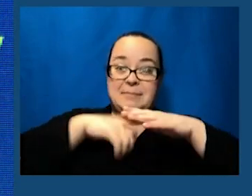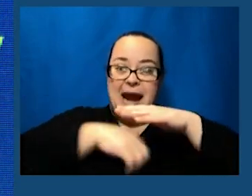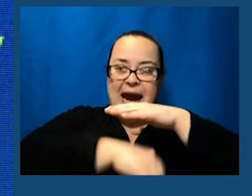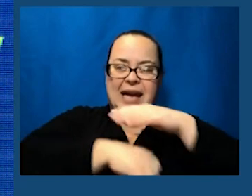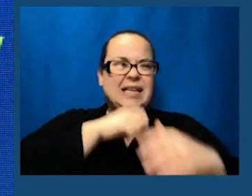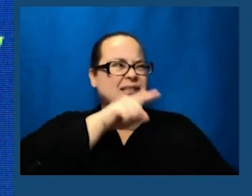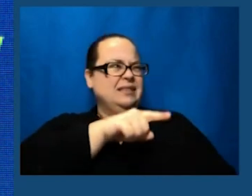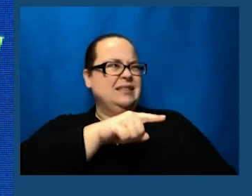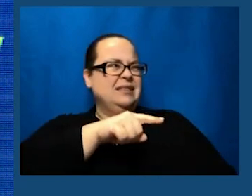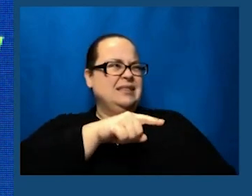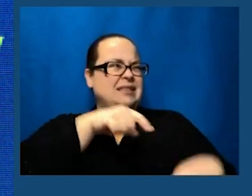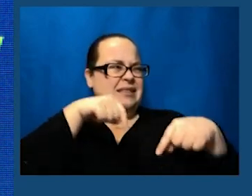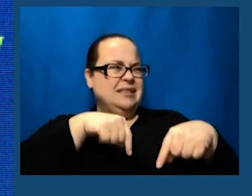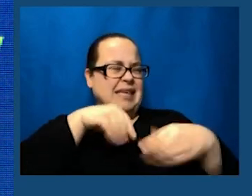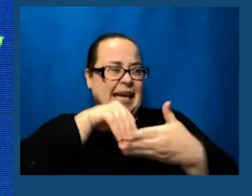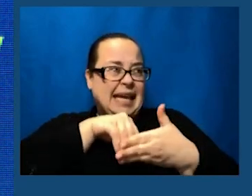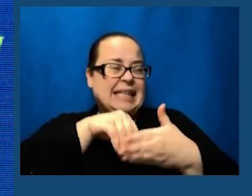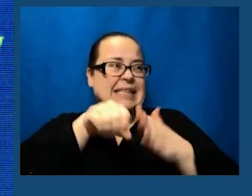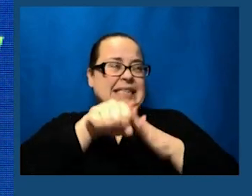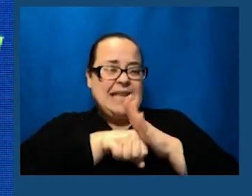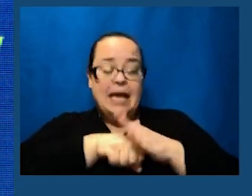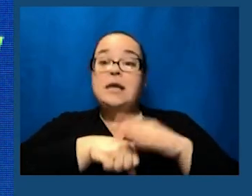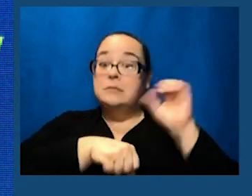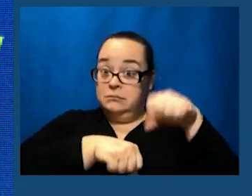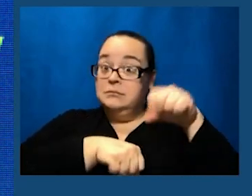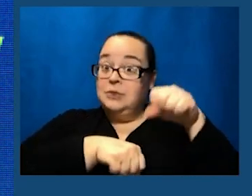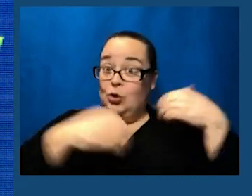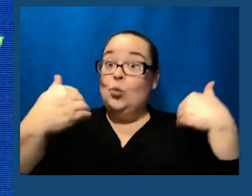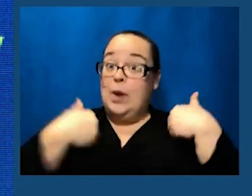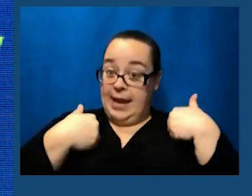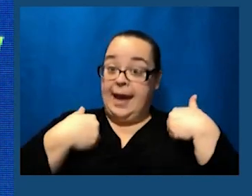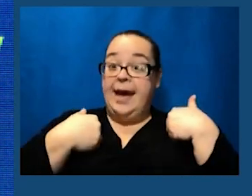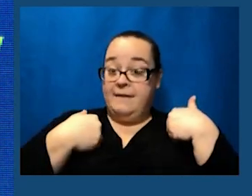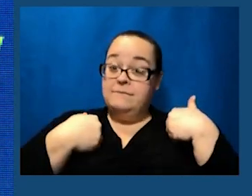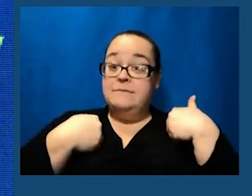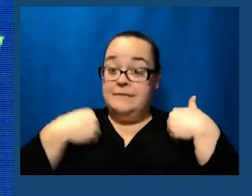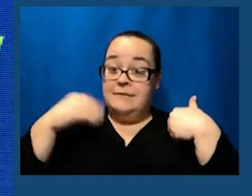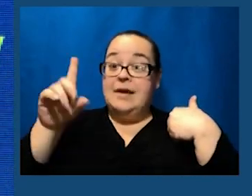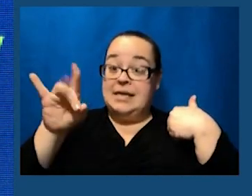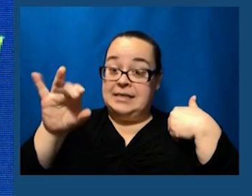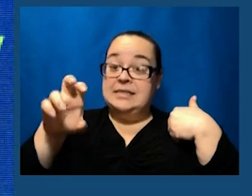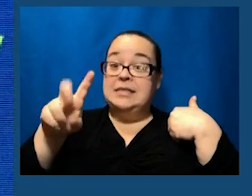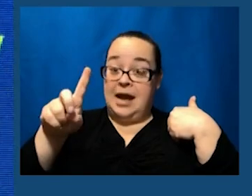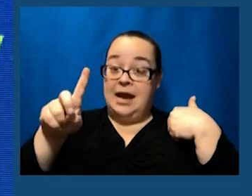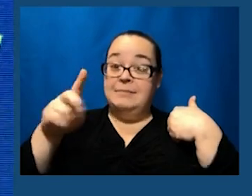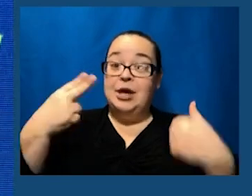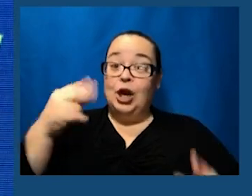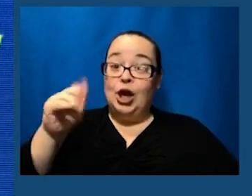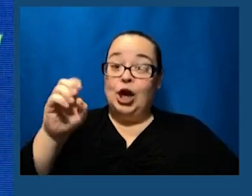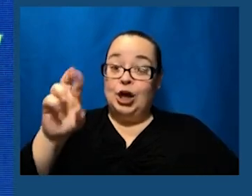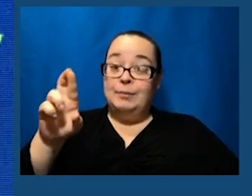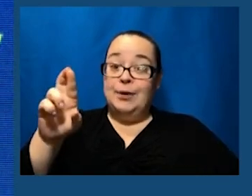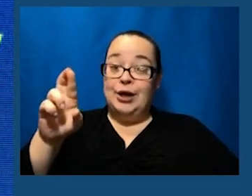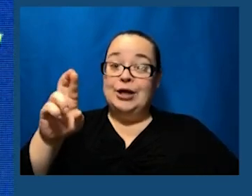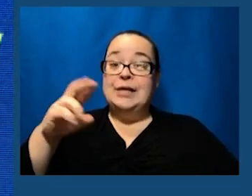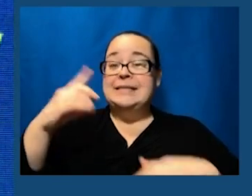no, we have diamonds in New York, and don't you question that. So Herkimer Diamond Mine.